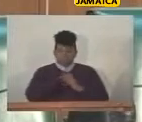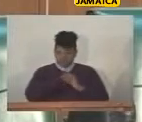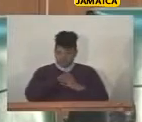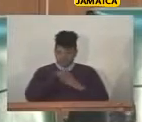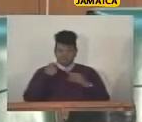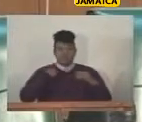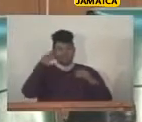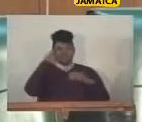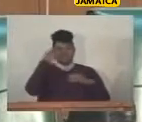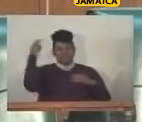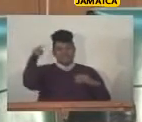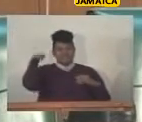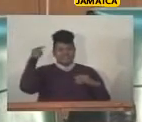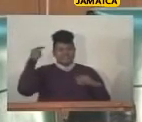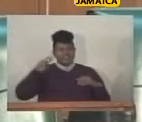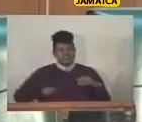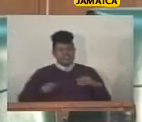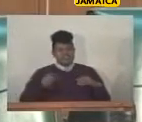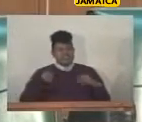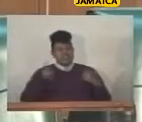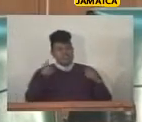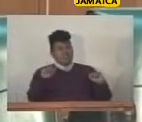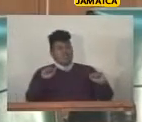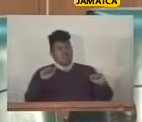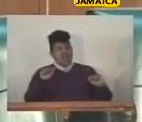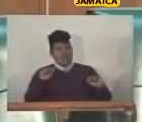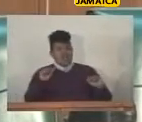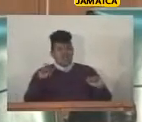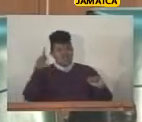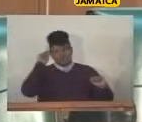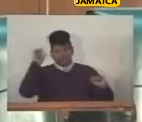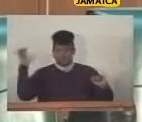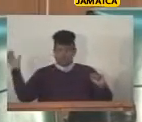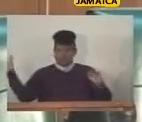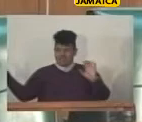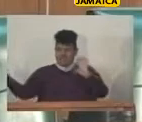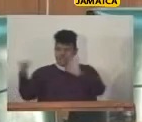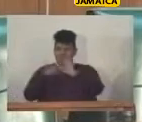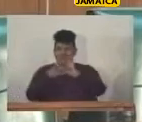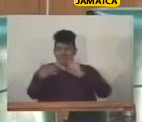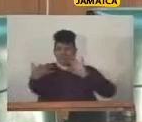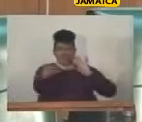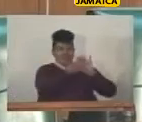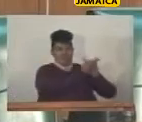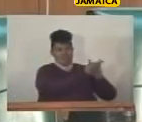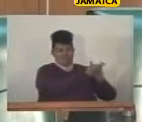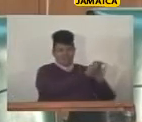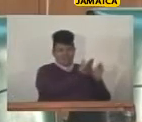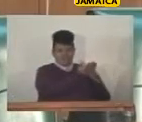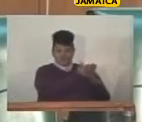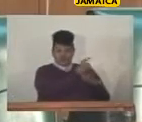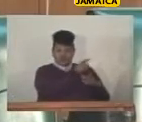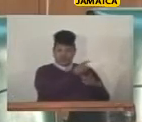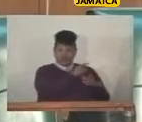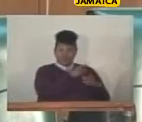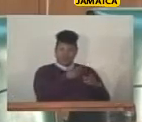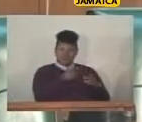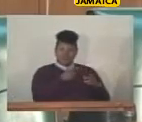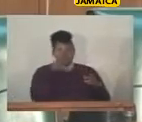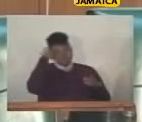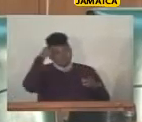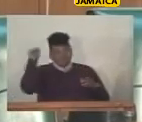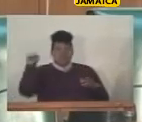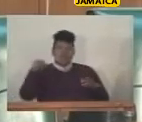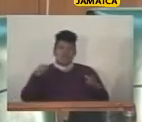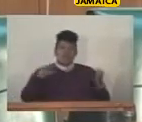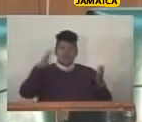history and tried to make some connections between the revolts, the rebellions